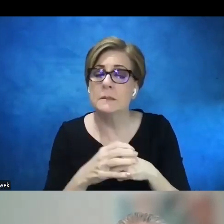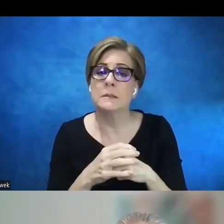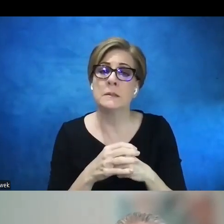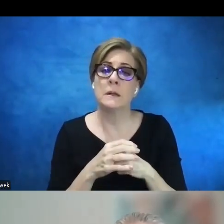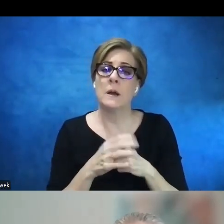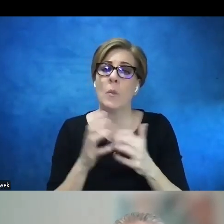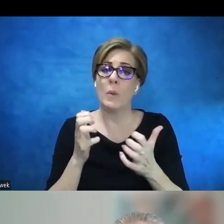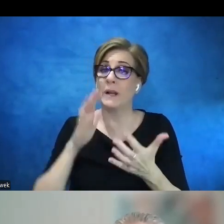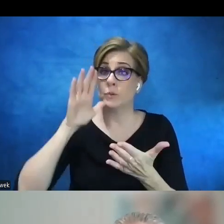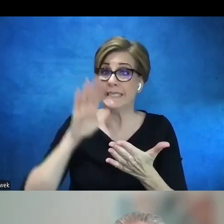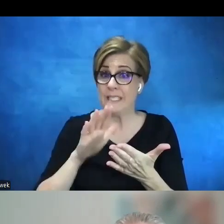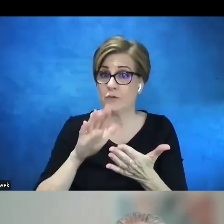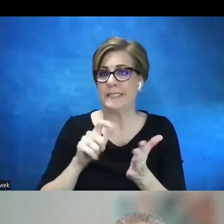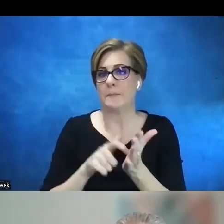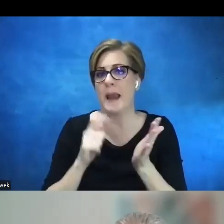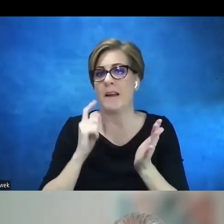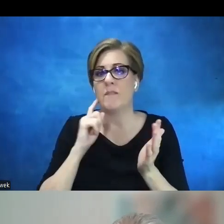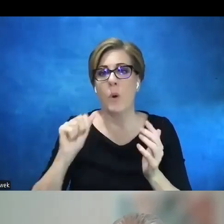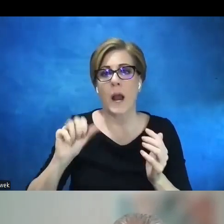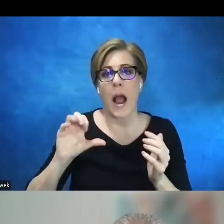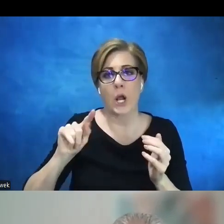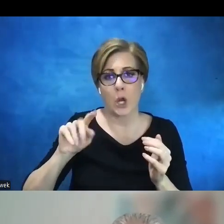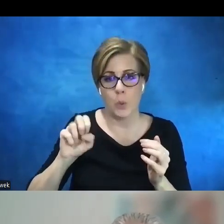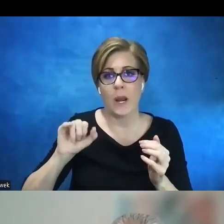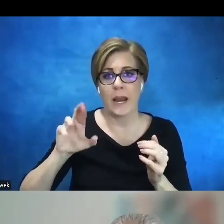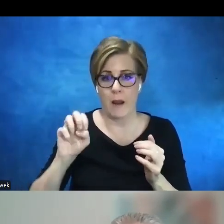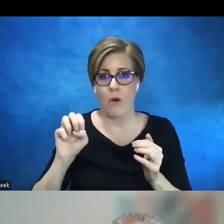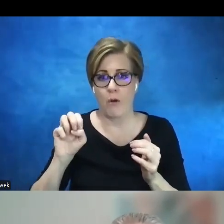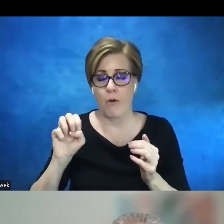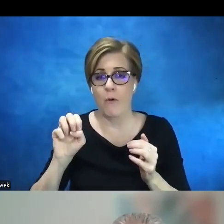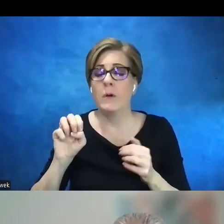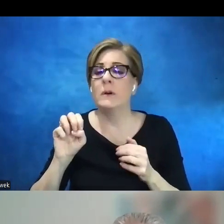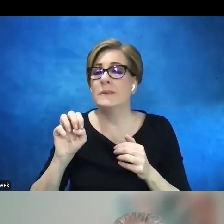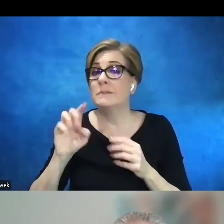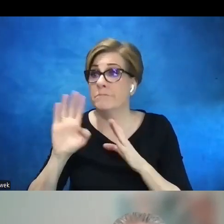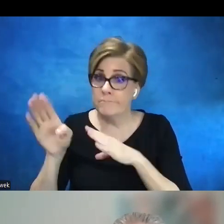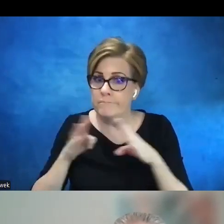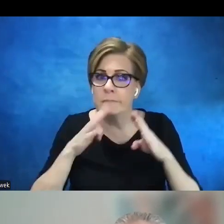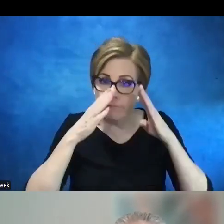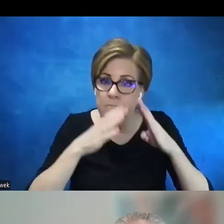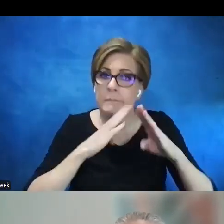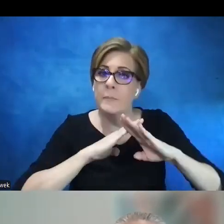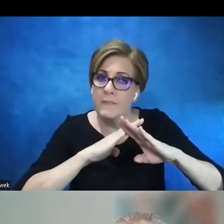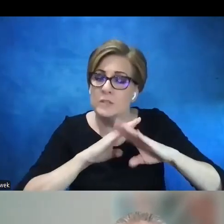care services by making sure we focus on prevention, early identification, and intervention. We want to be sure that